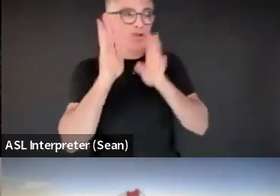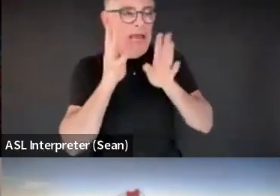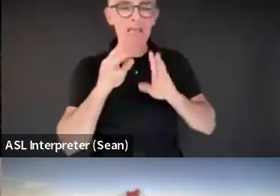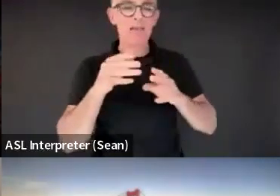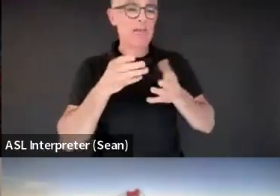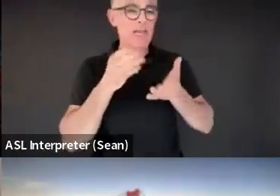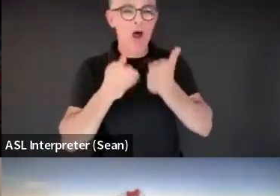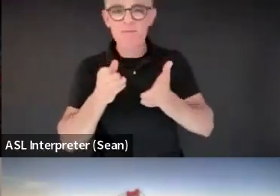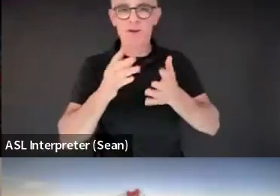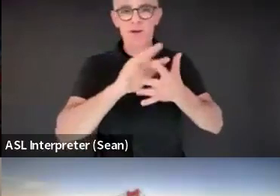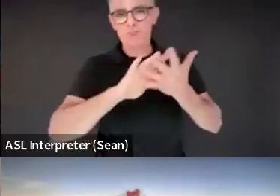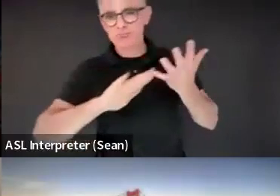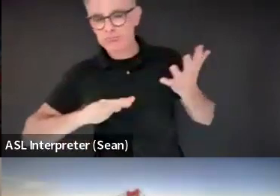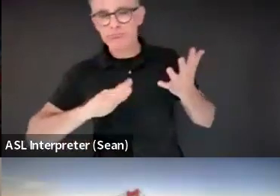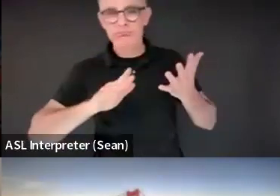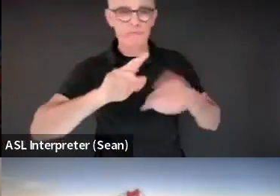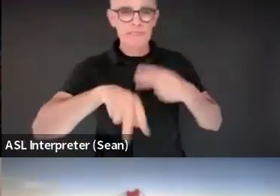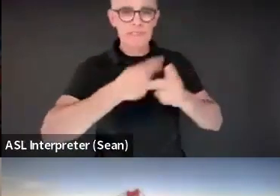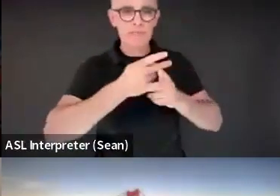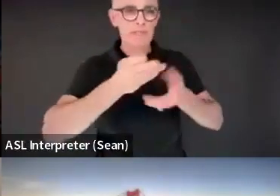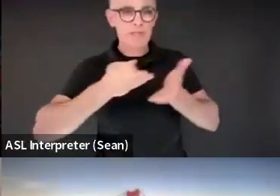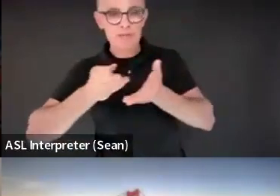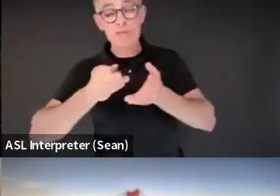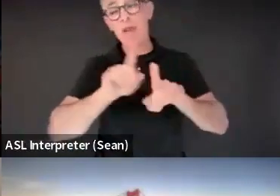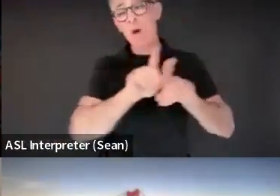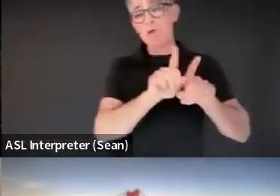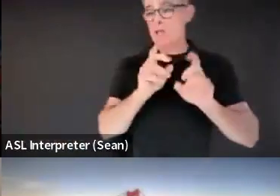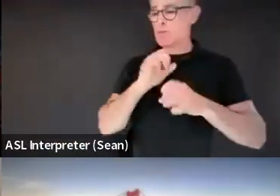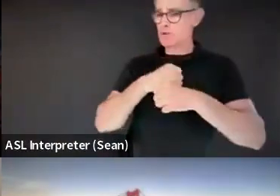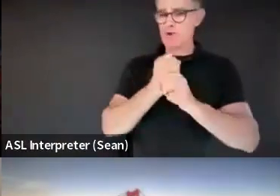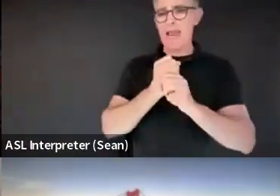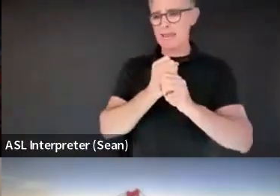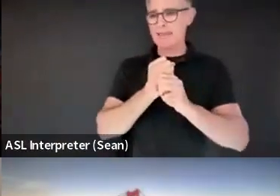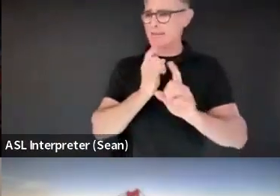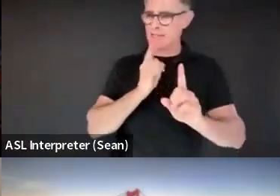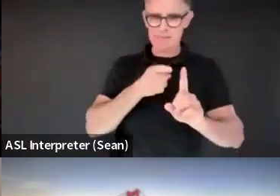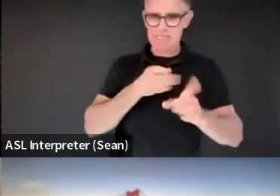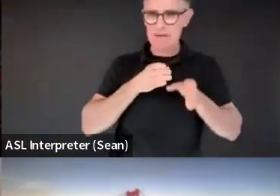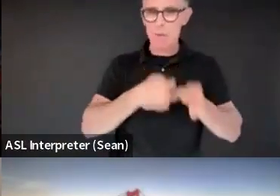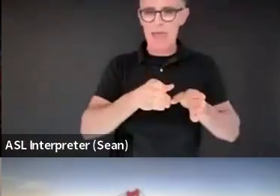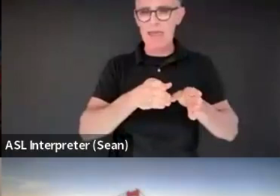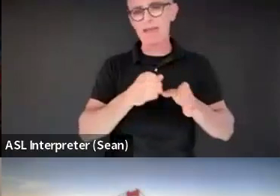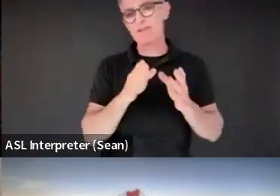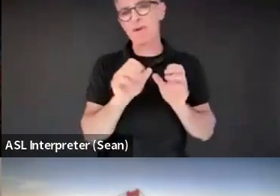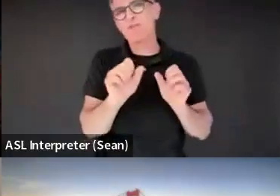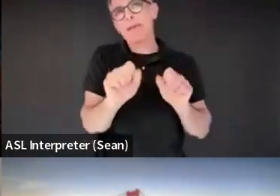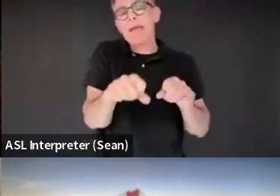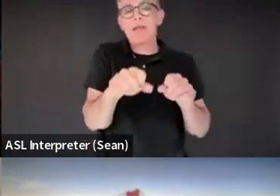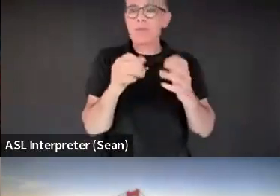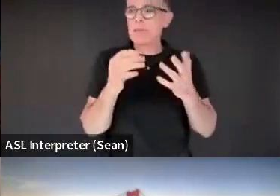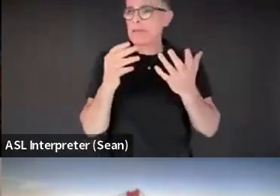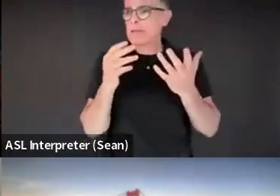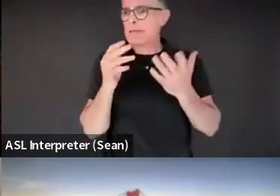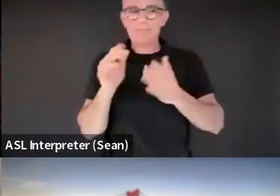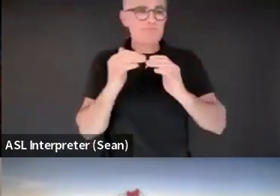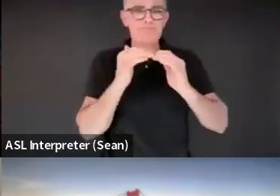types of services, but you also want to create it in such a way so that we can be uh, equitable when we're giving